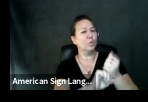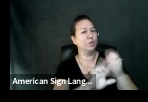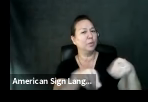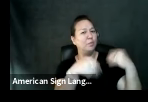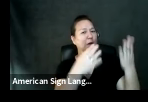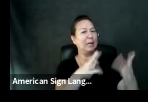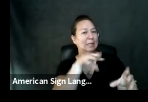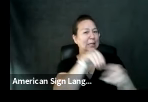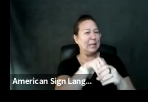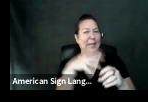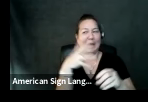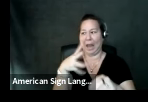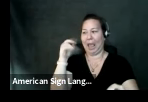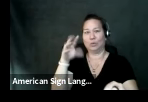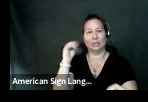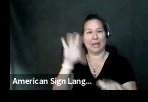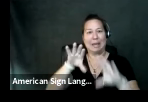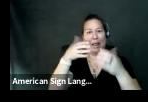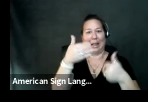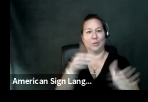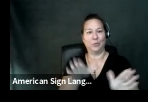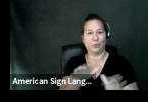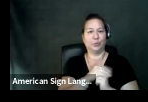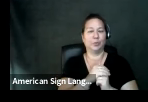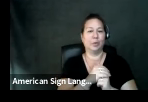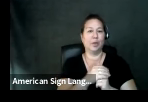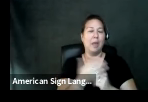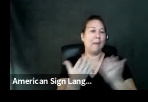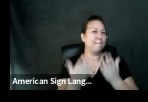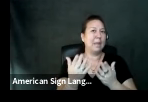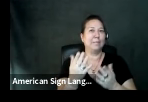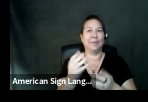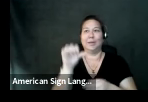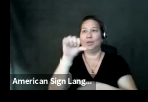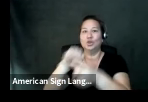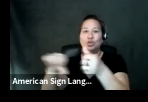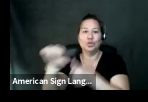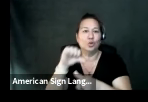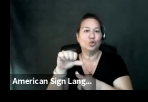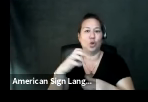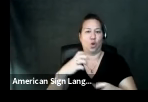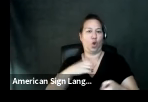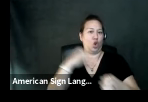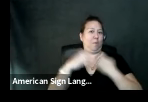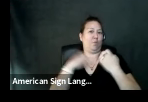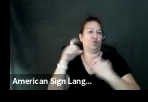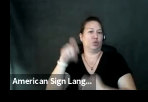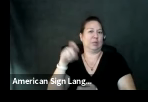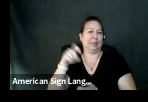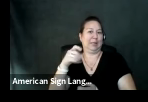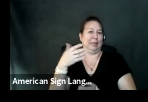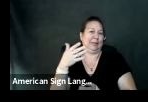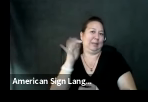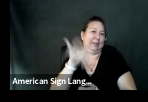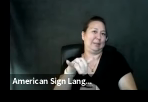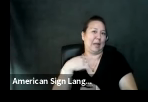outside the classroom, especially if there's maybe social emotional needs. That's an area of need that's been identified. If